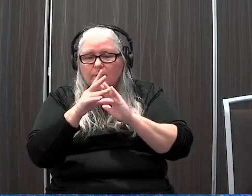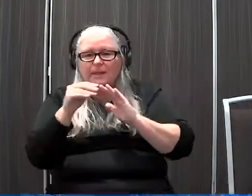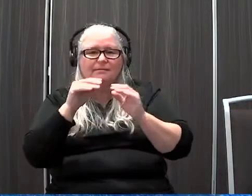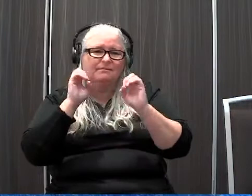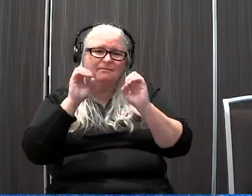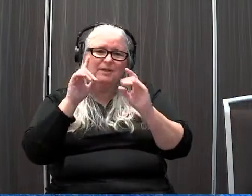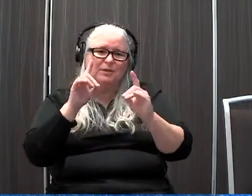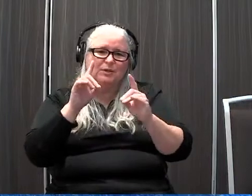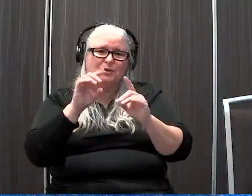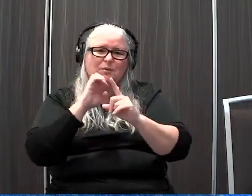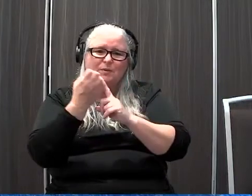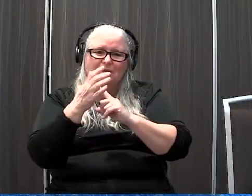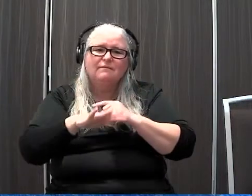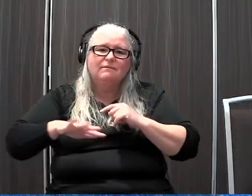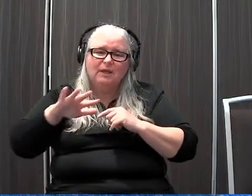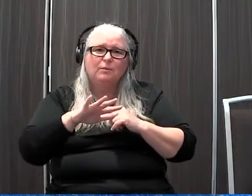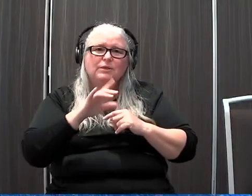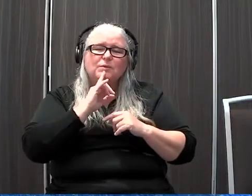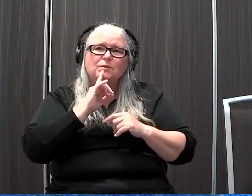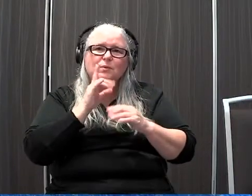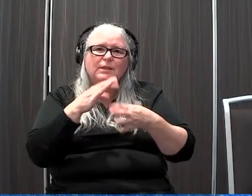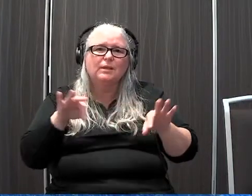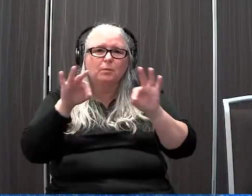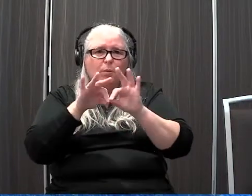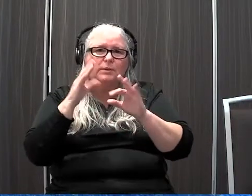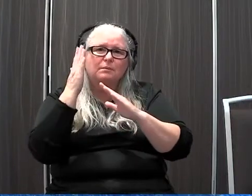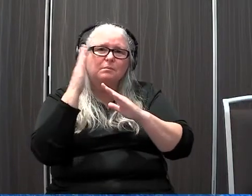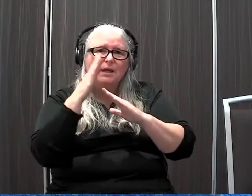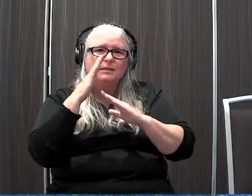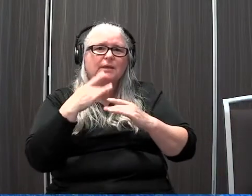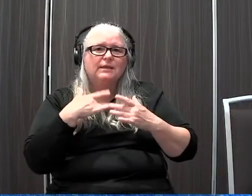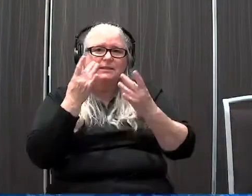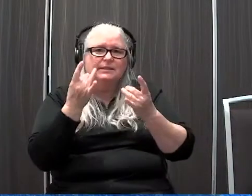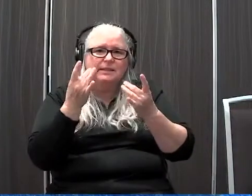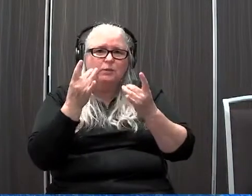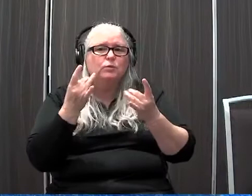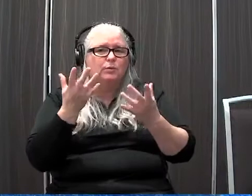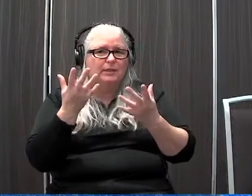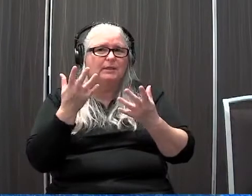important to try to maximize sensory input in order to increase accessibility.